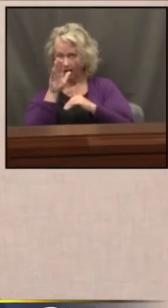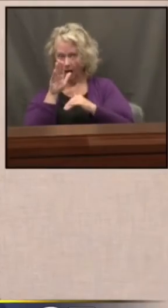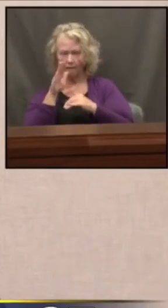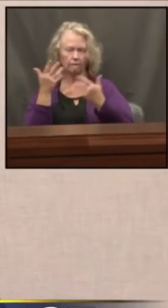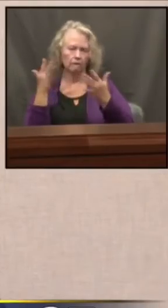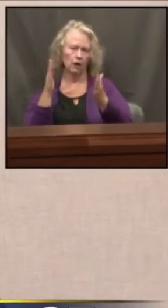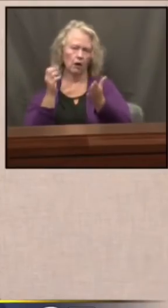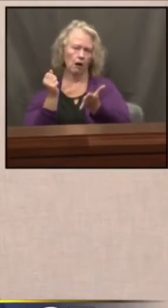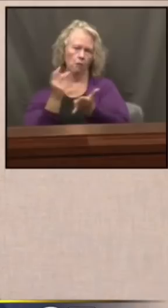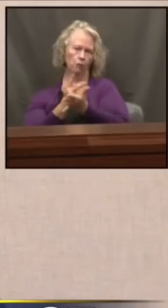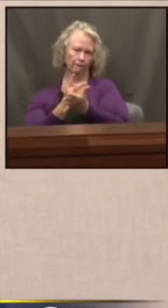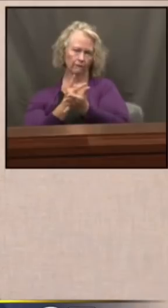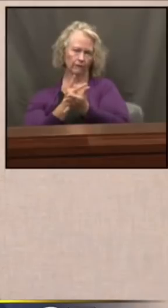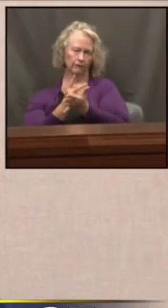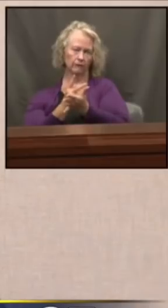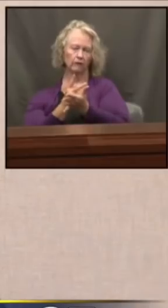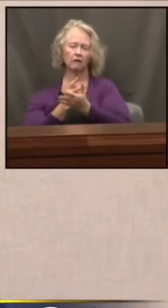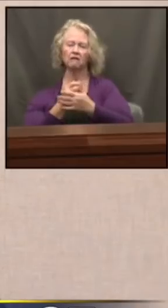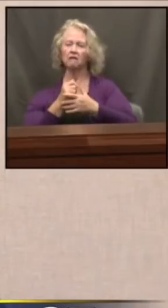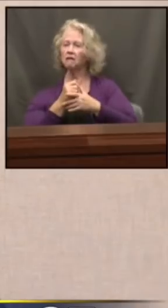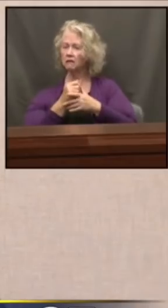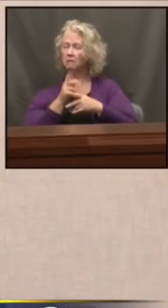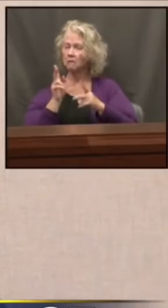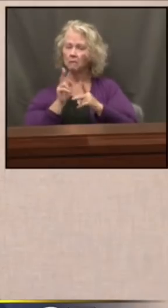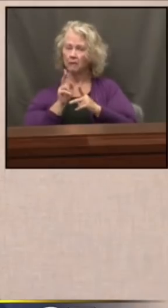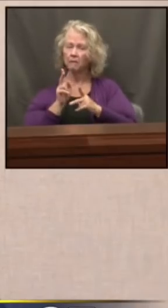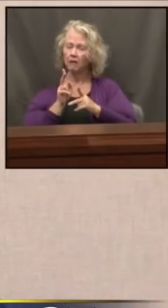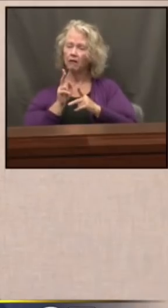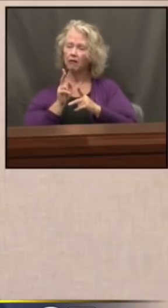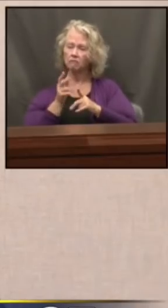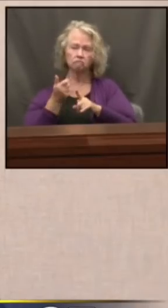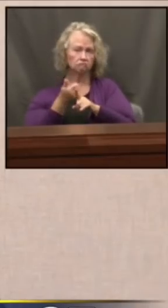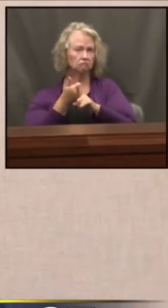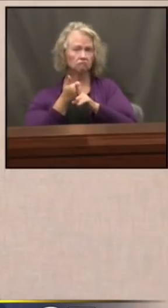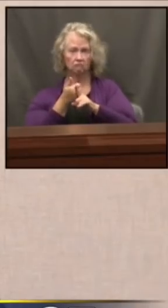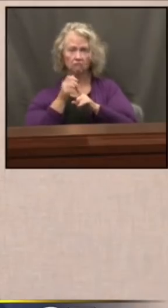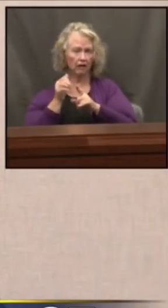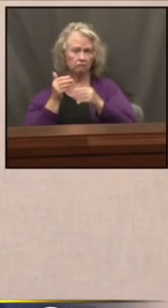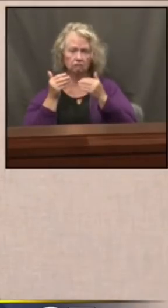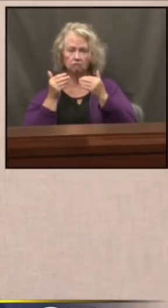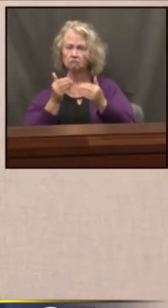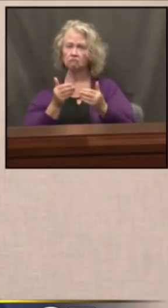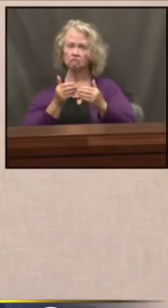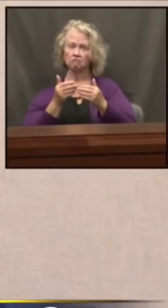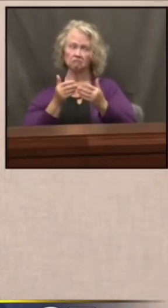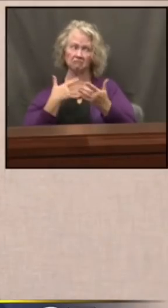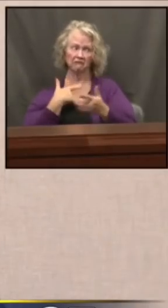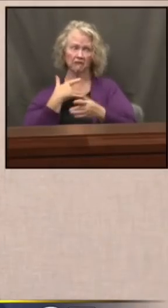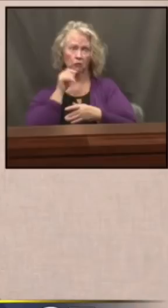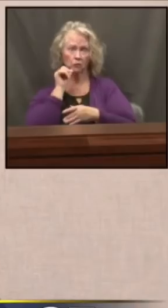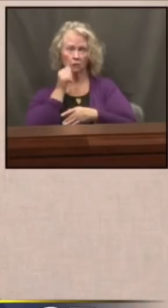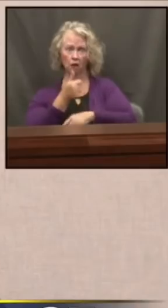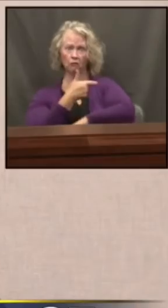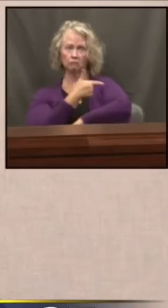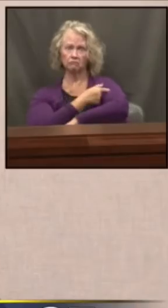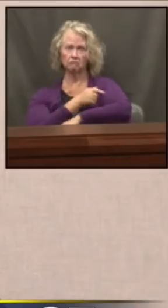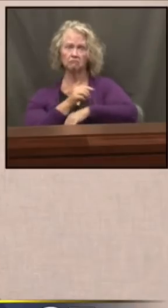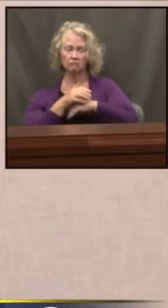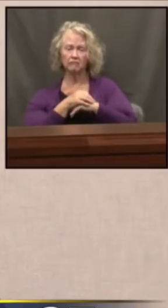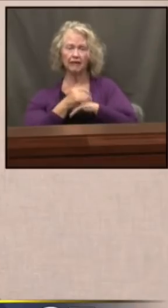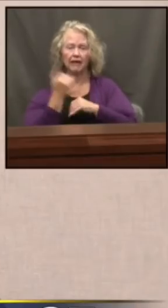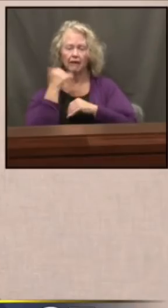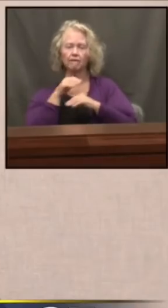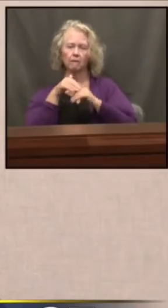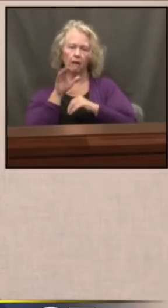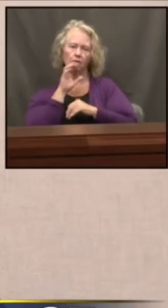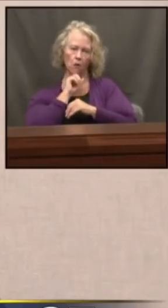been approved. So people can start to get vaccinated as early as tomorrow who are 65 and